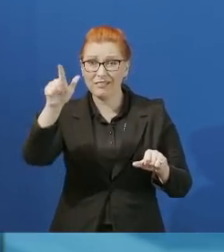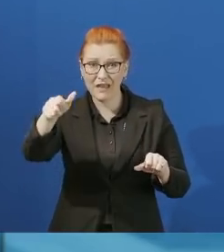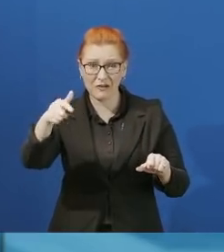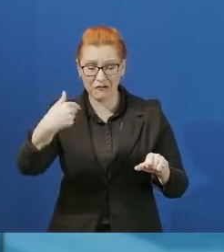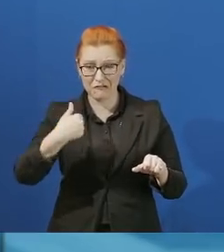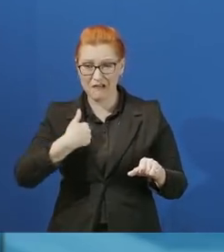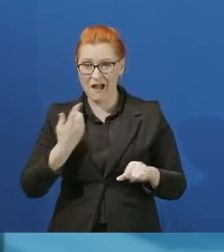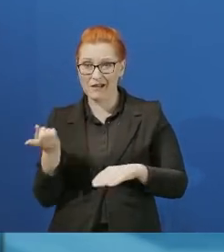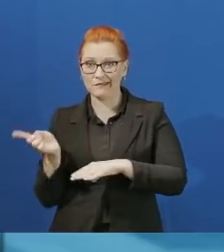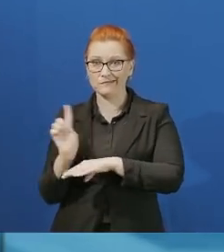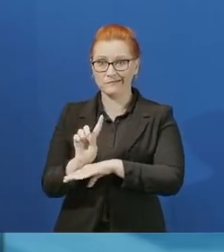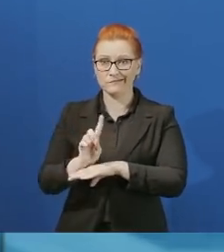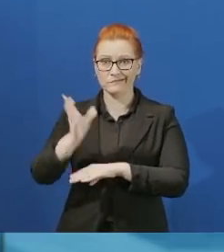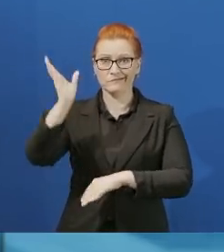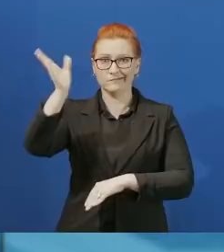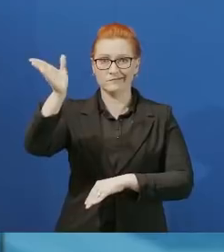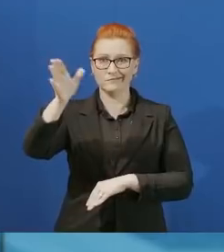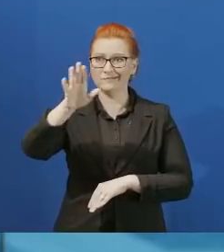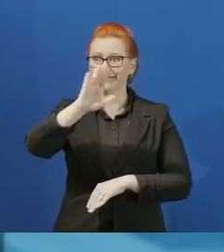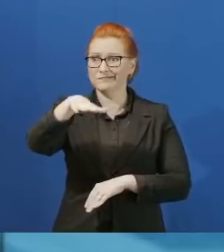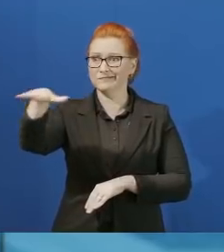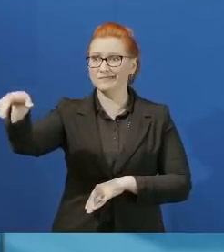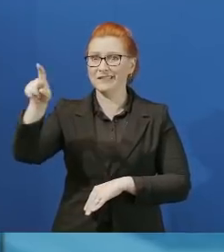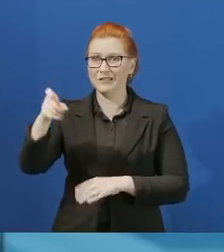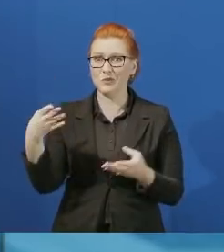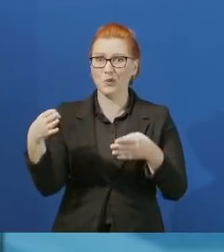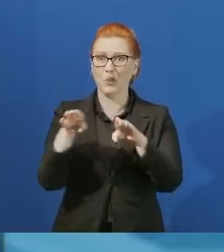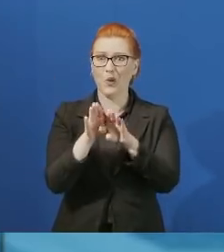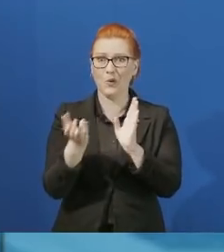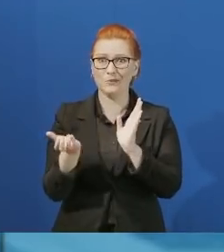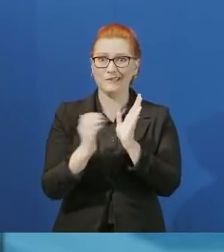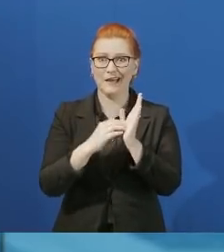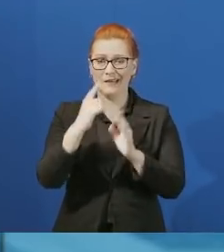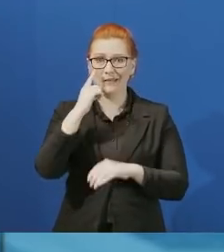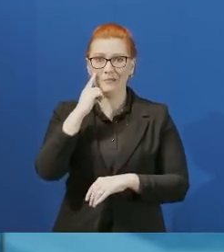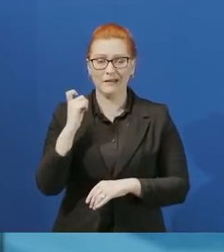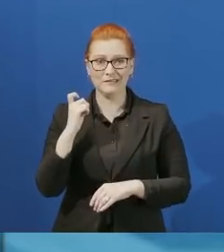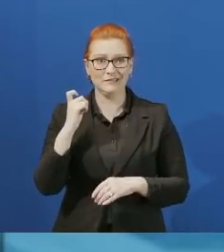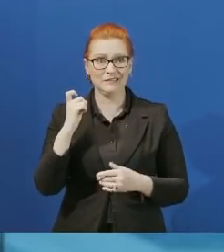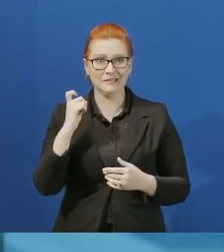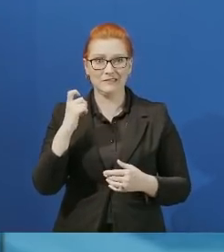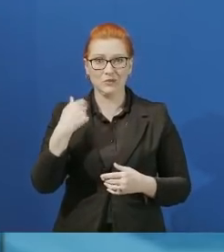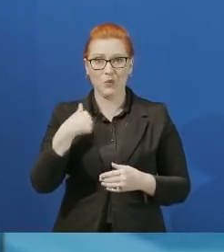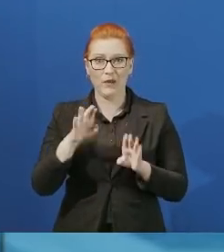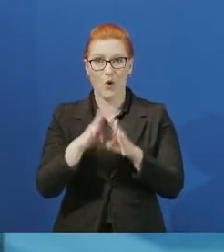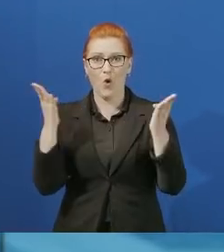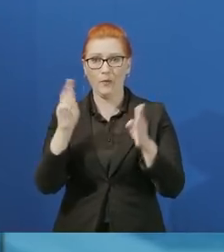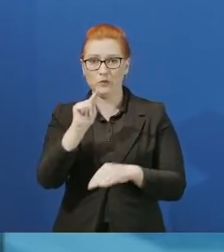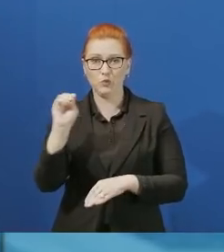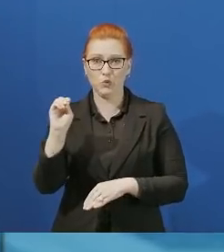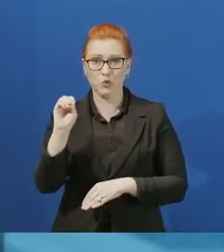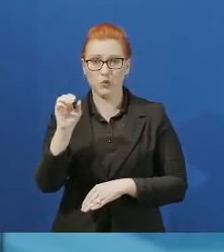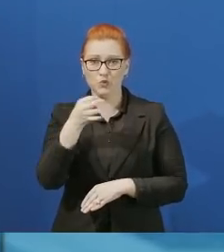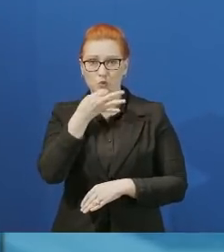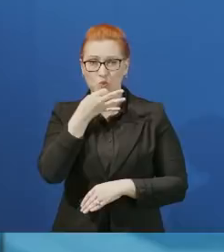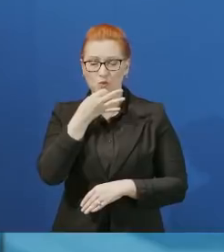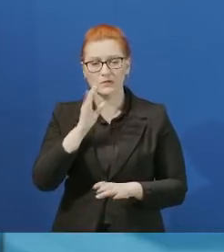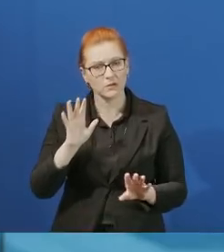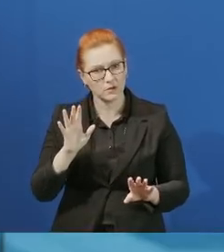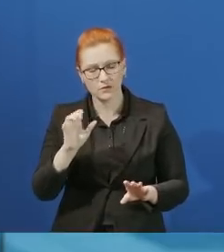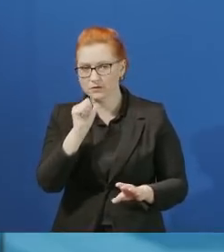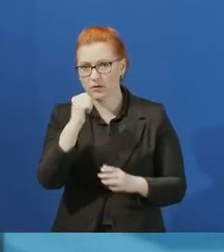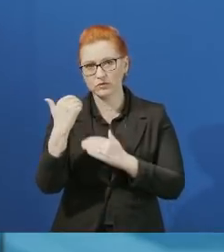have the proper guidance or data and ask people to do this again. If we are able to do this and do